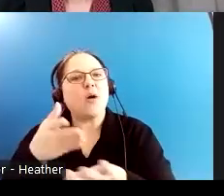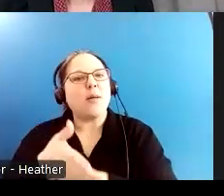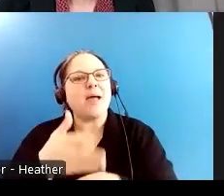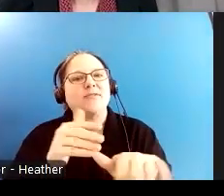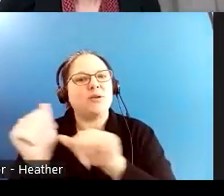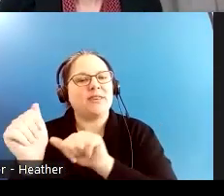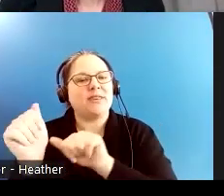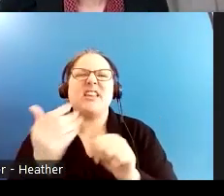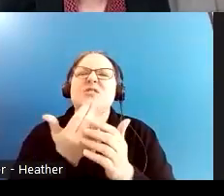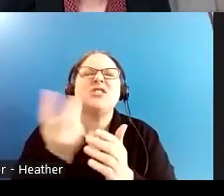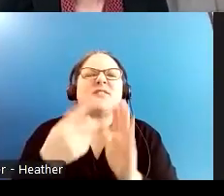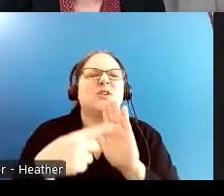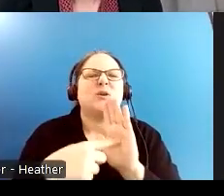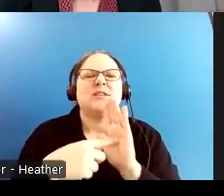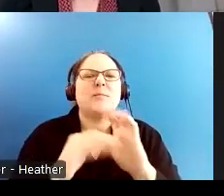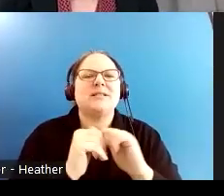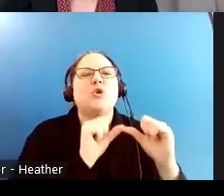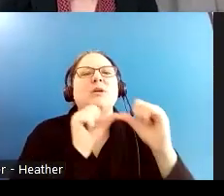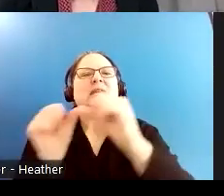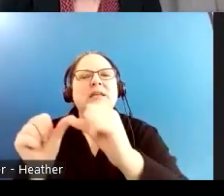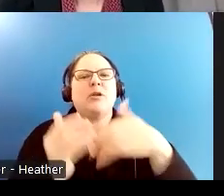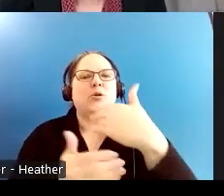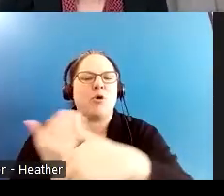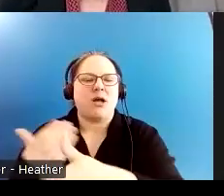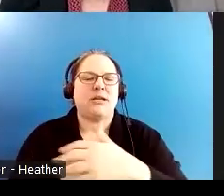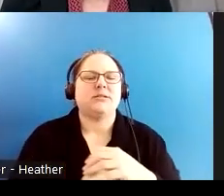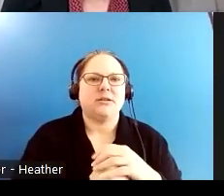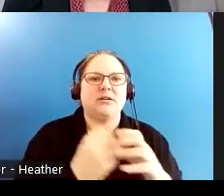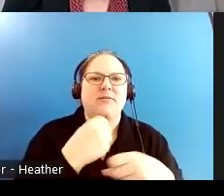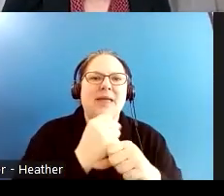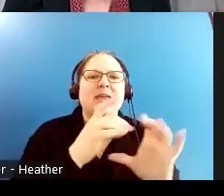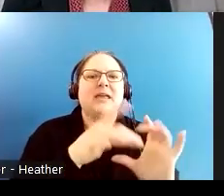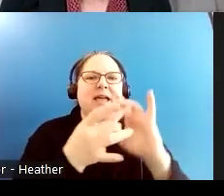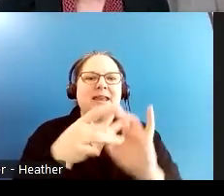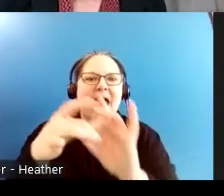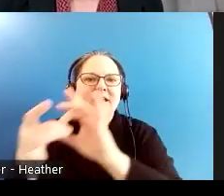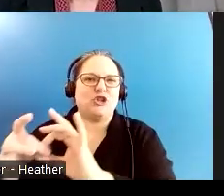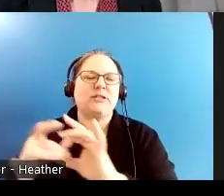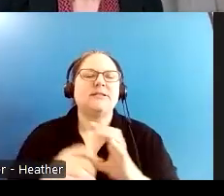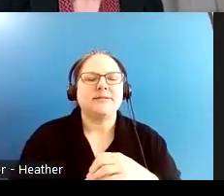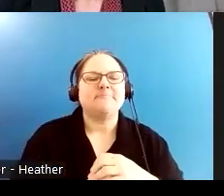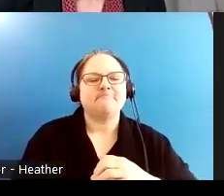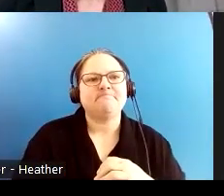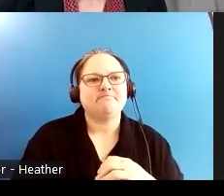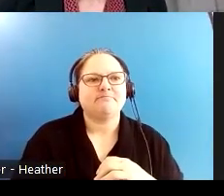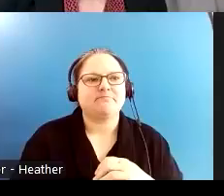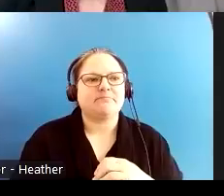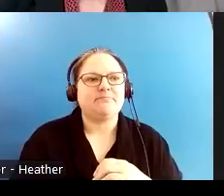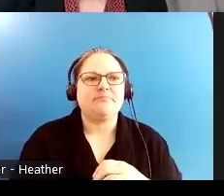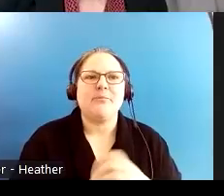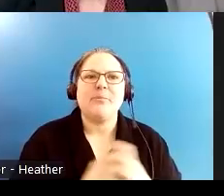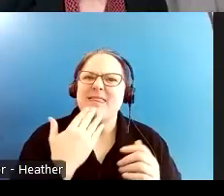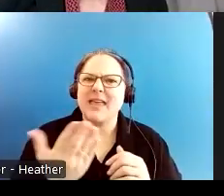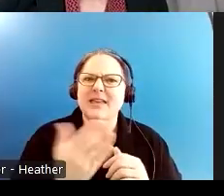a really great, important time of connection and an opportunity. Great, thank you.